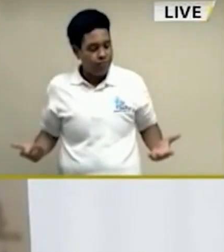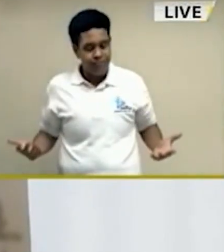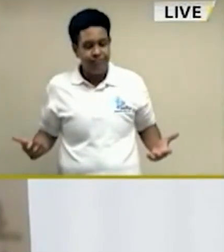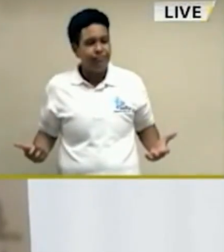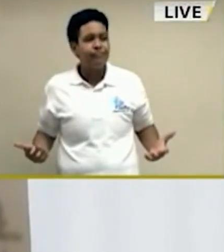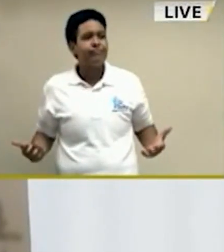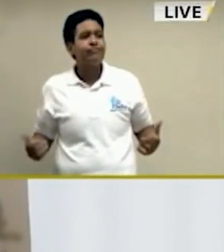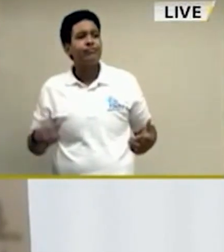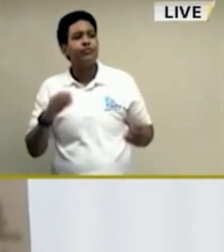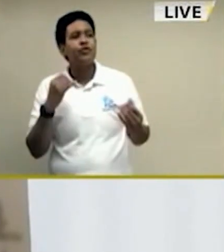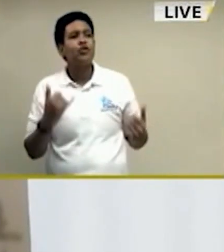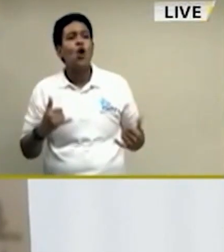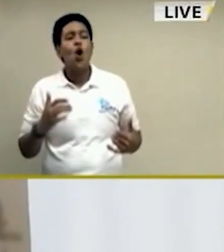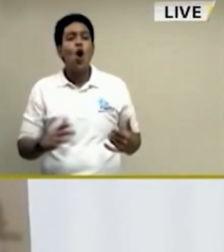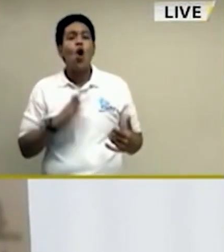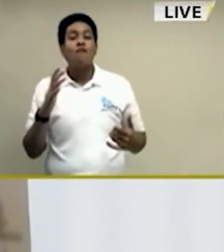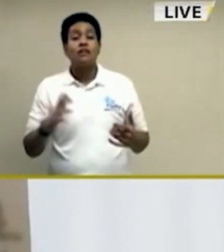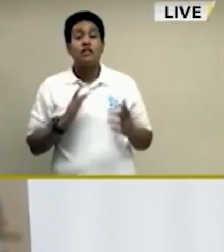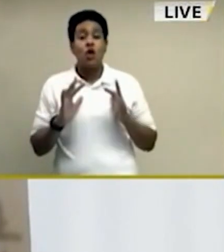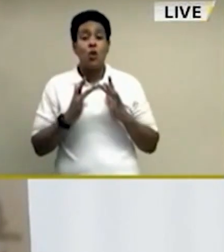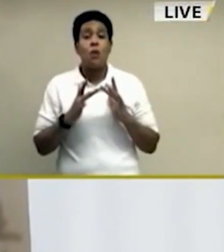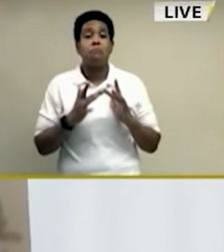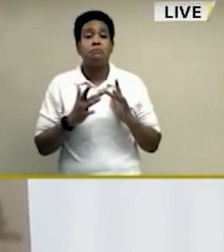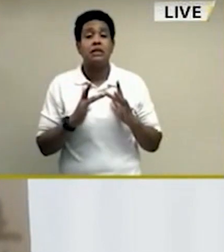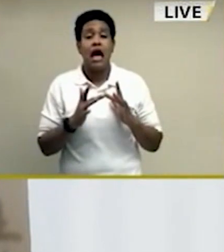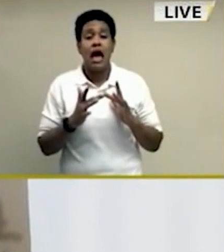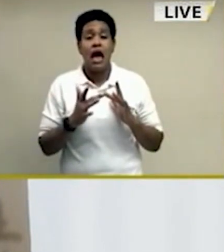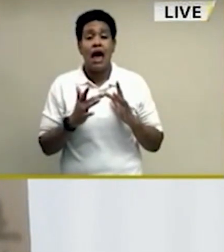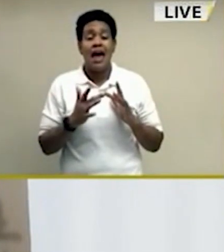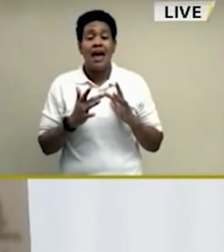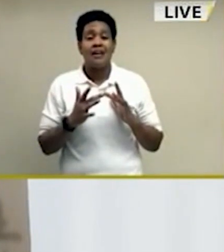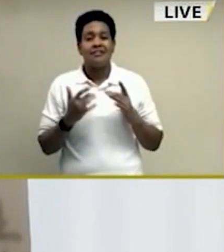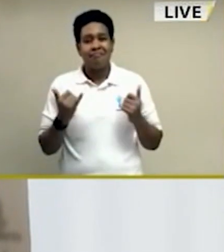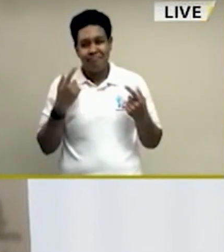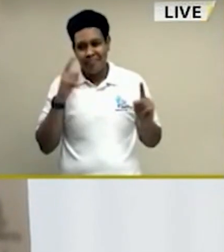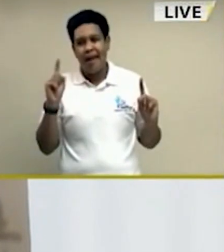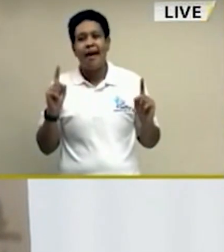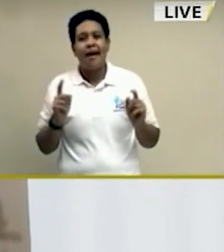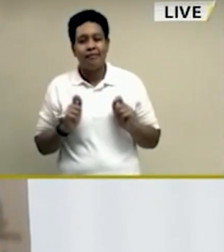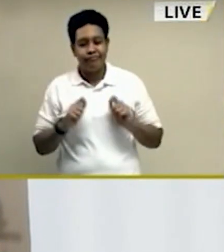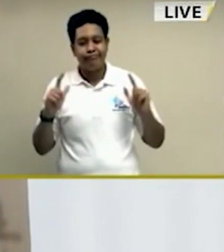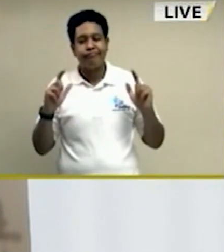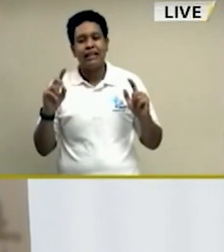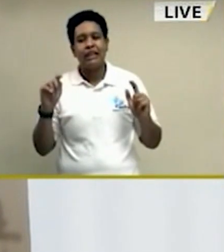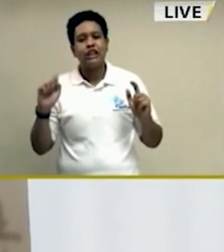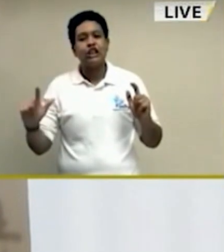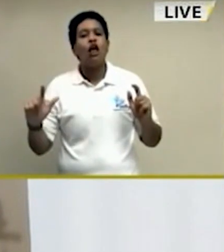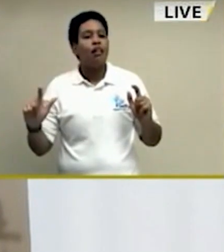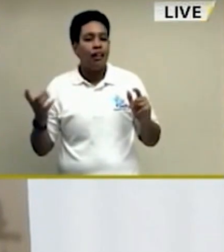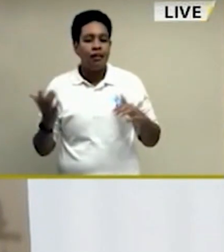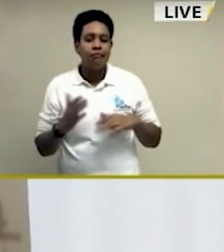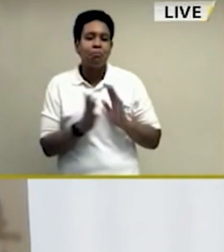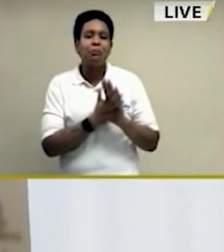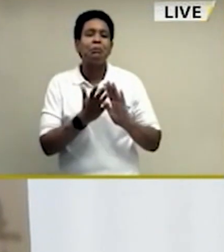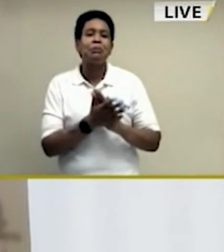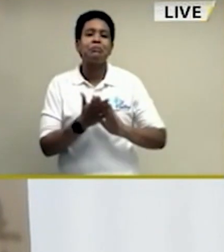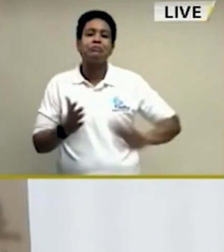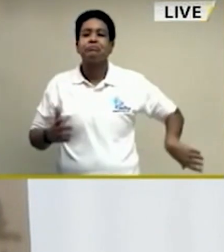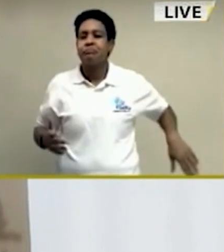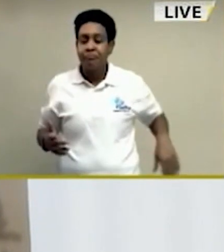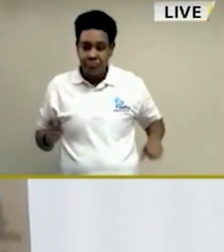It is now official that the site, we have gone digital in terms of our vaccination program. It's a good